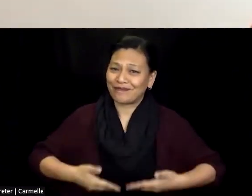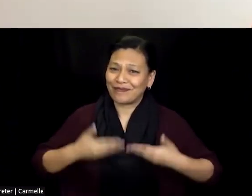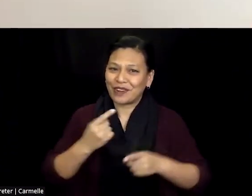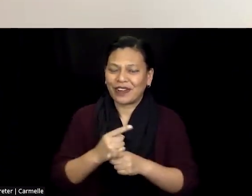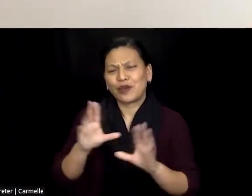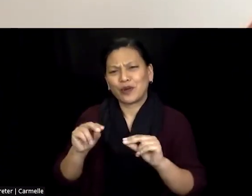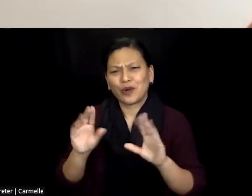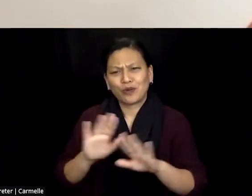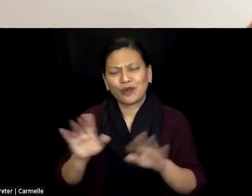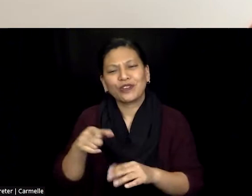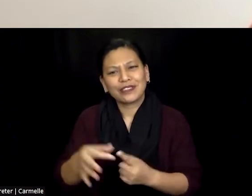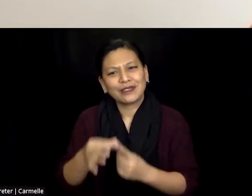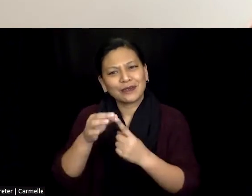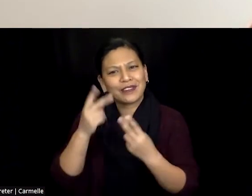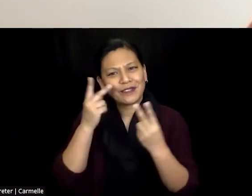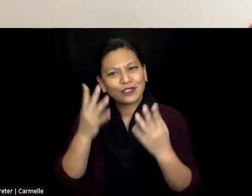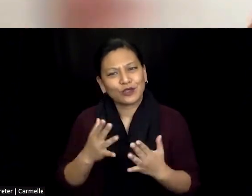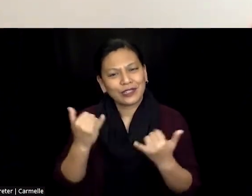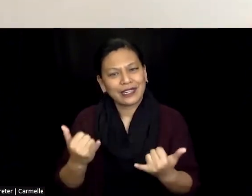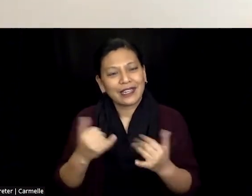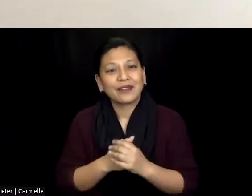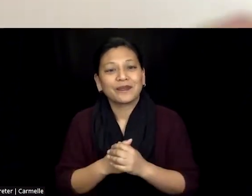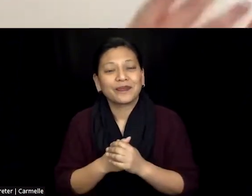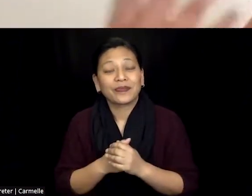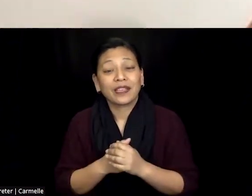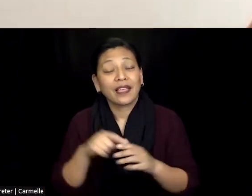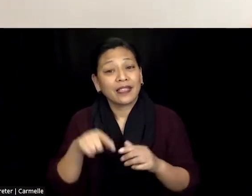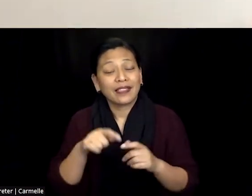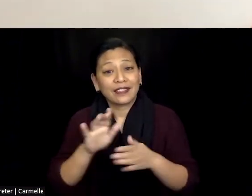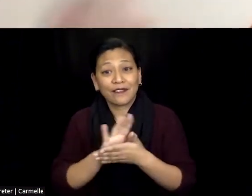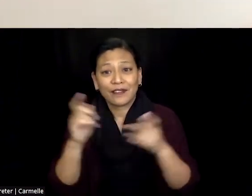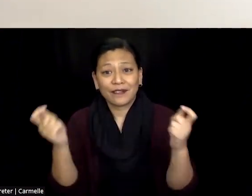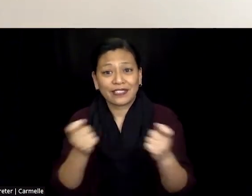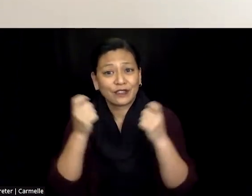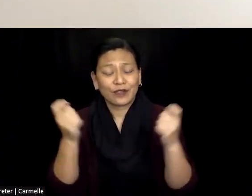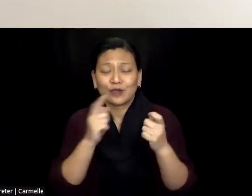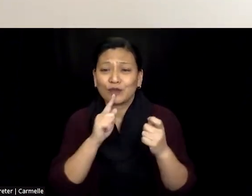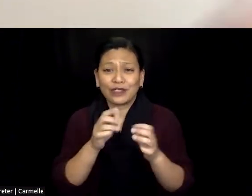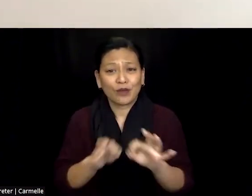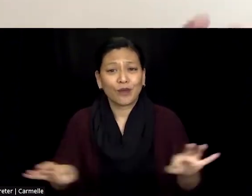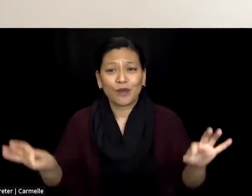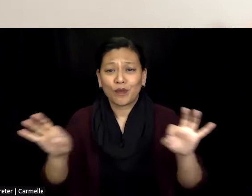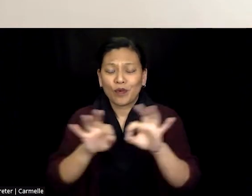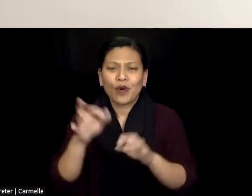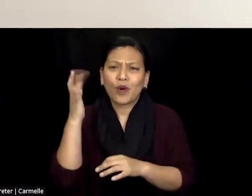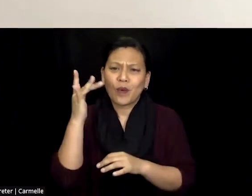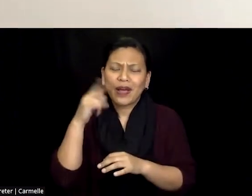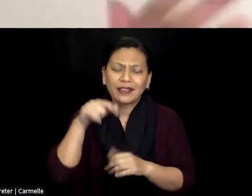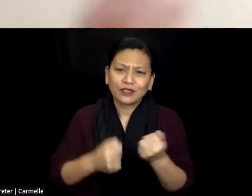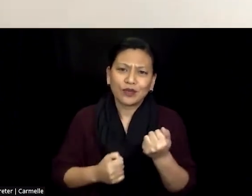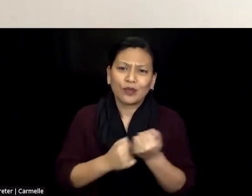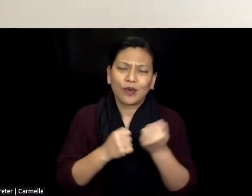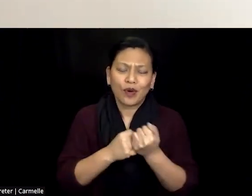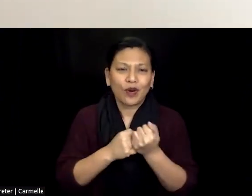Of course. No, not at all. You're the special guest of today. And again, you know, this film festival is so important because it really is meant to